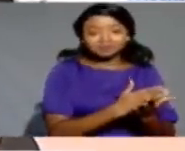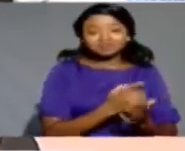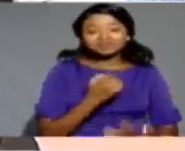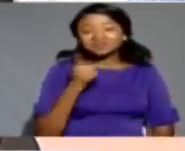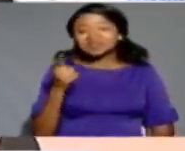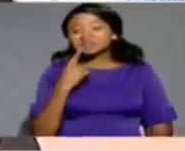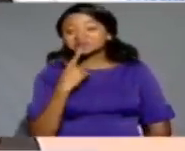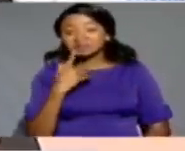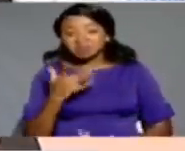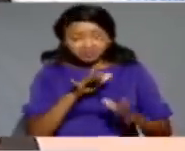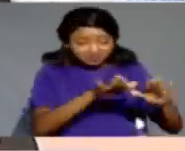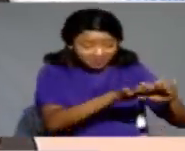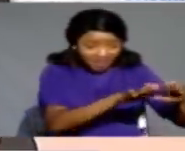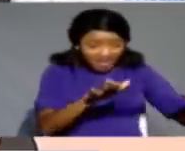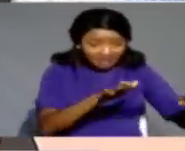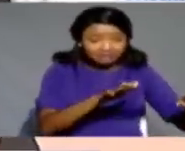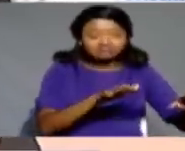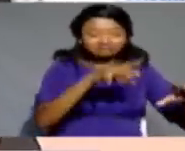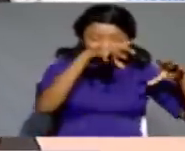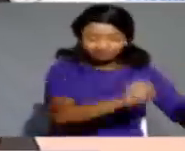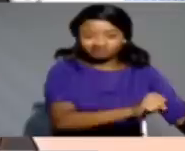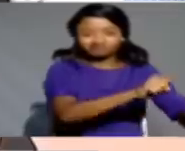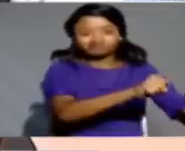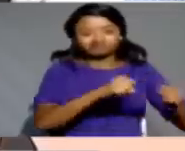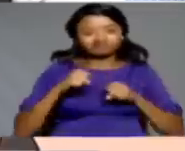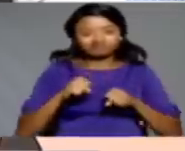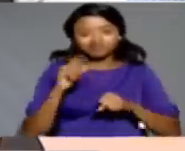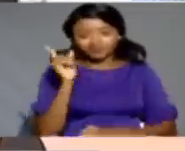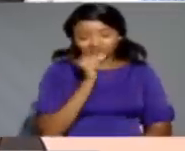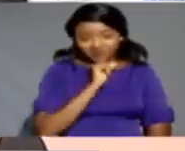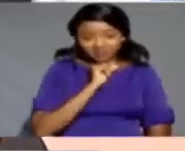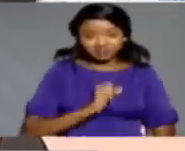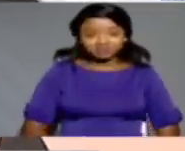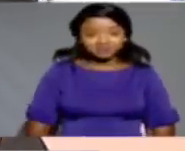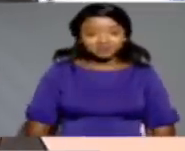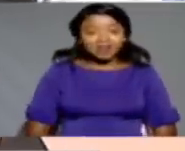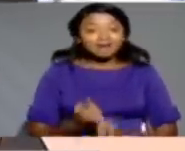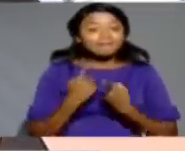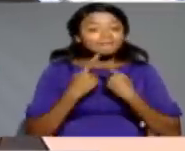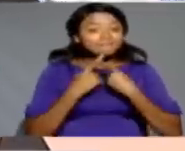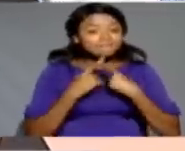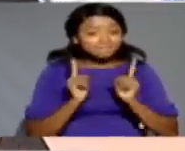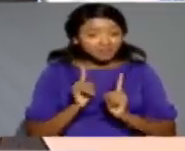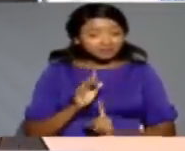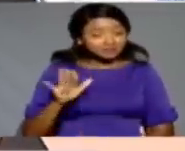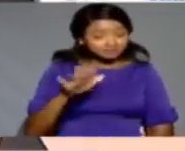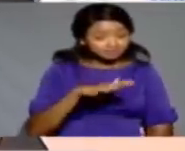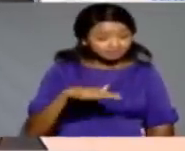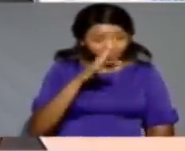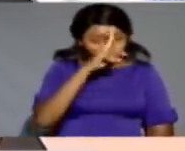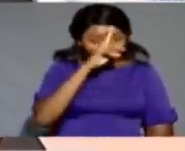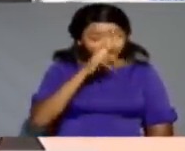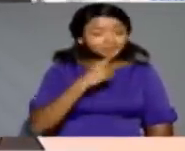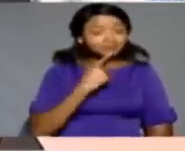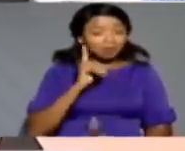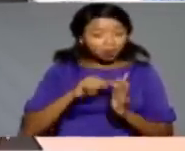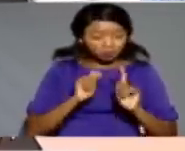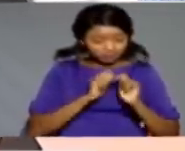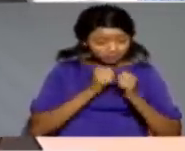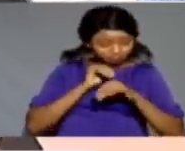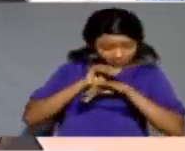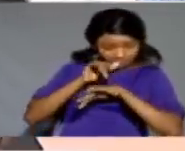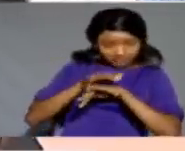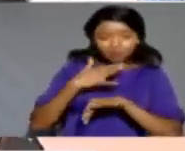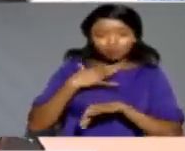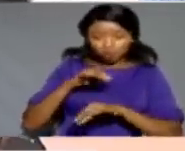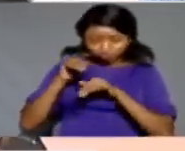grabbed from area residents. Rift Valley Regional Police Commander Edward Mwamburi said a team of police officers have been deployed